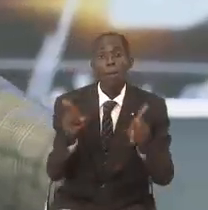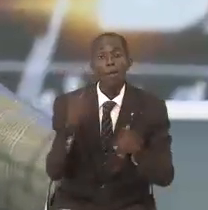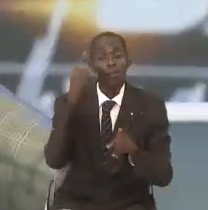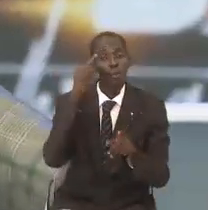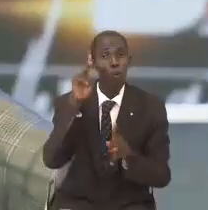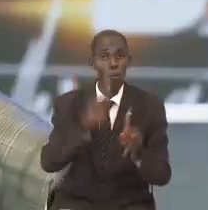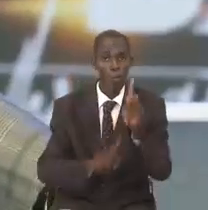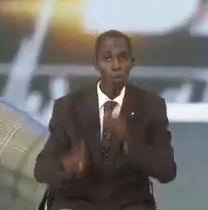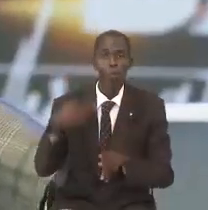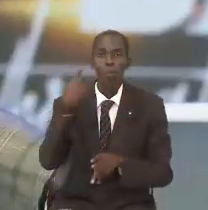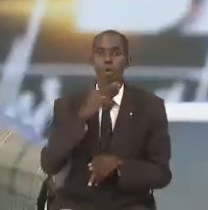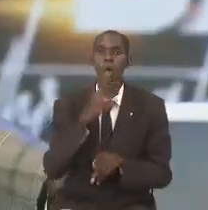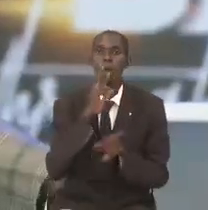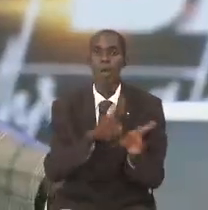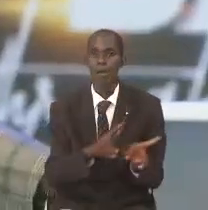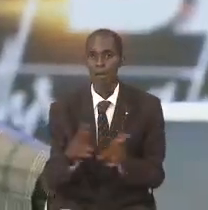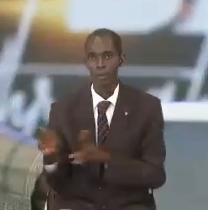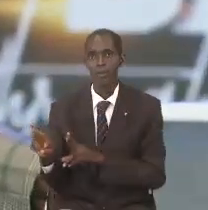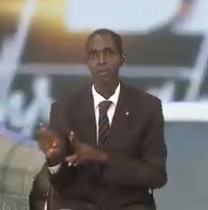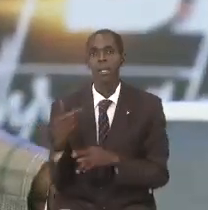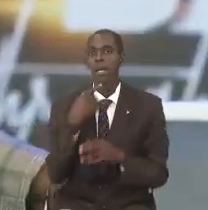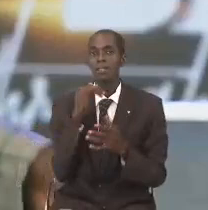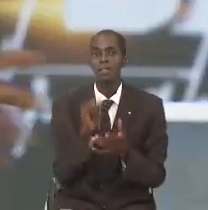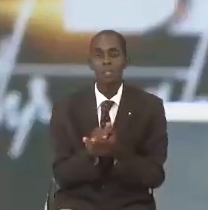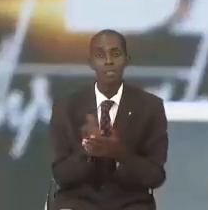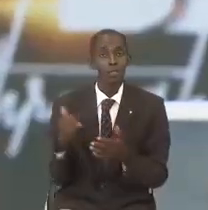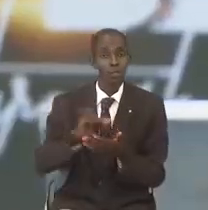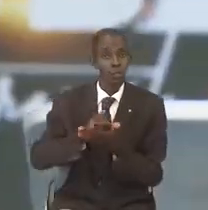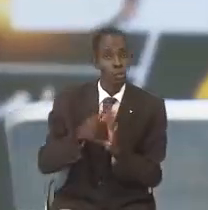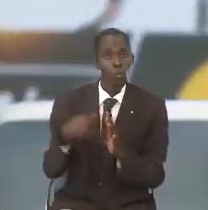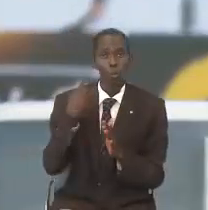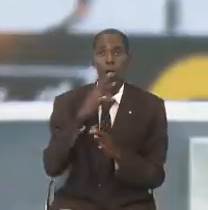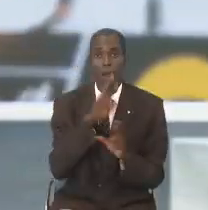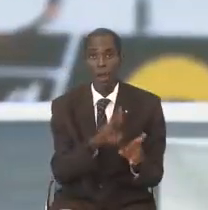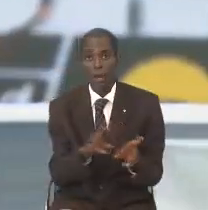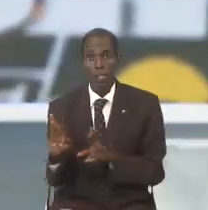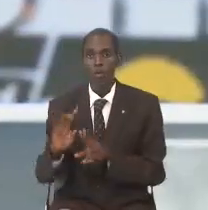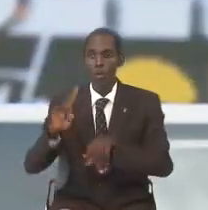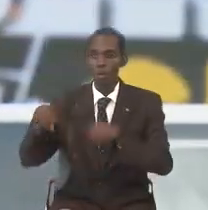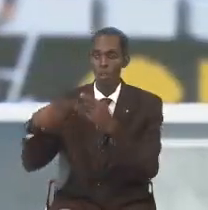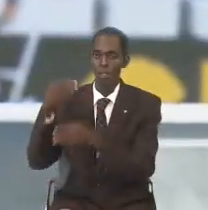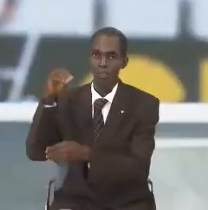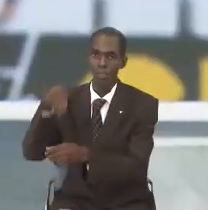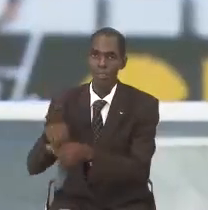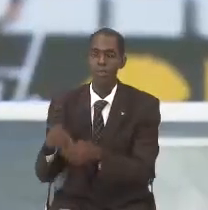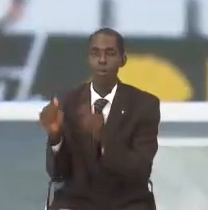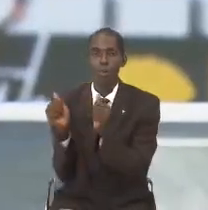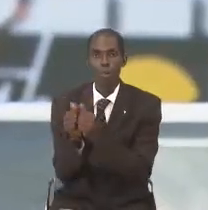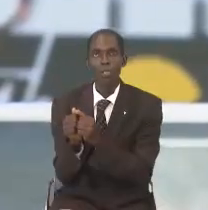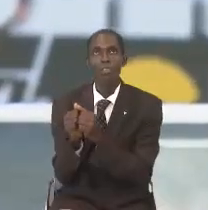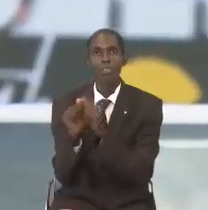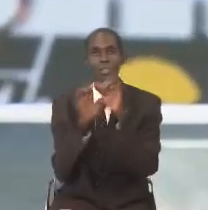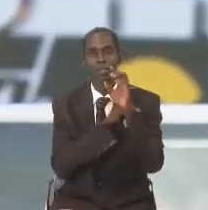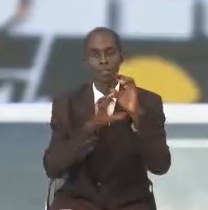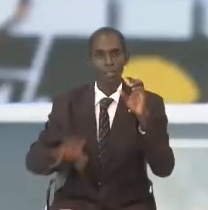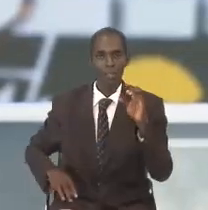are ready. And it says, and those that were ready went in with him,